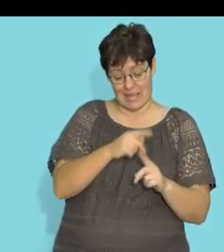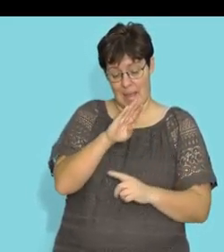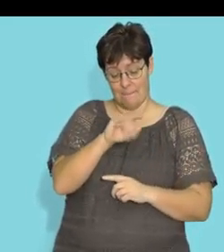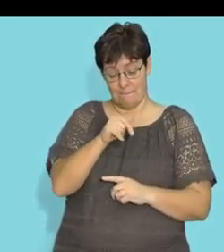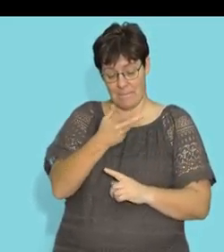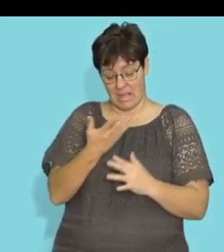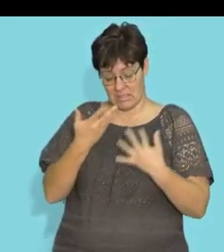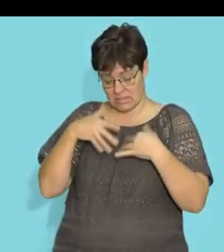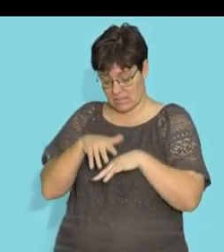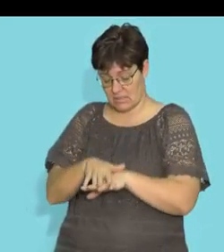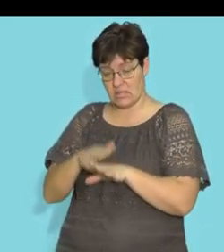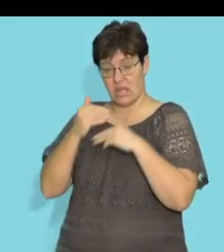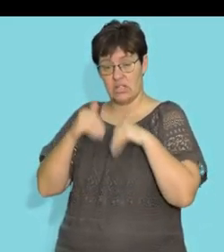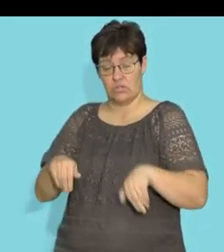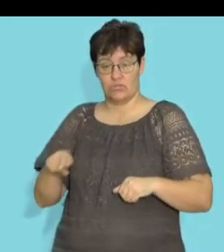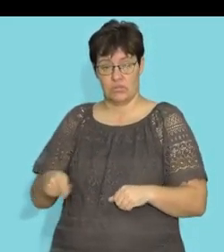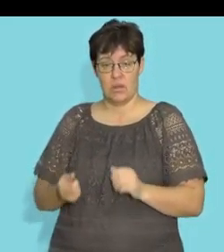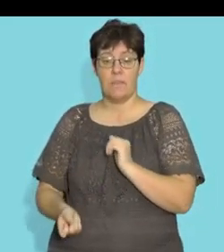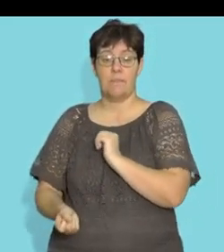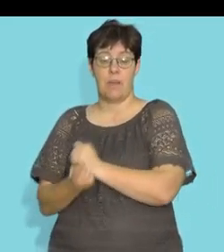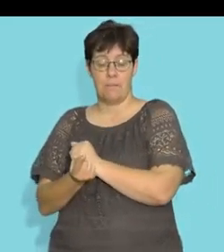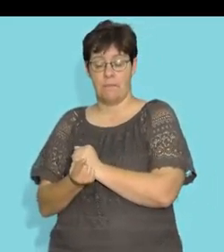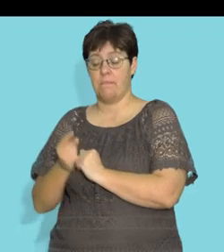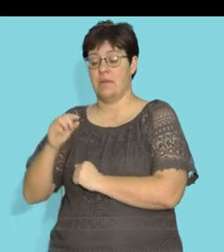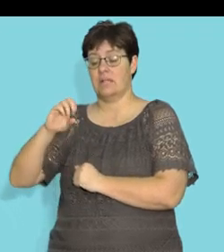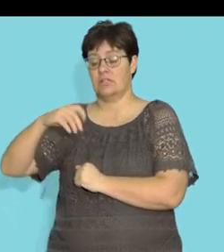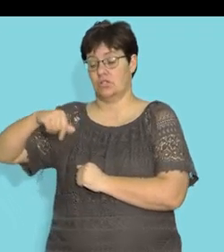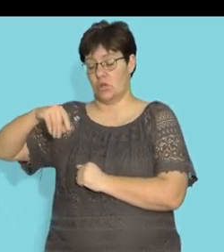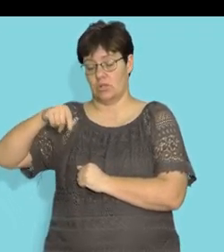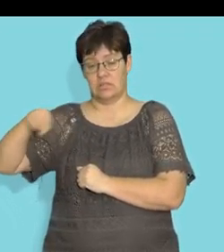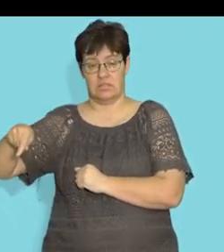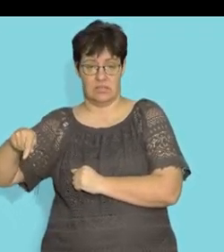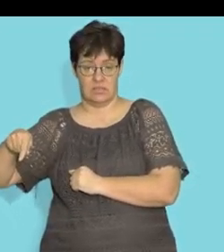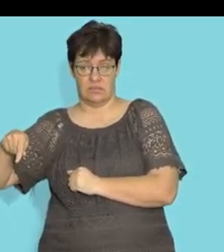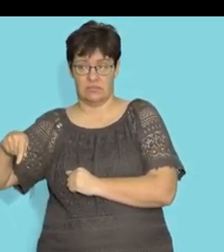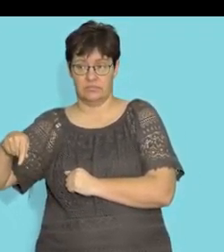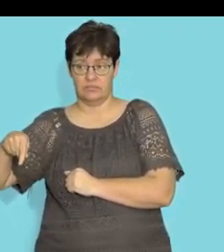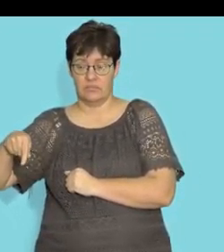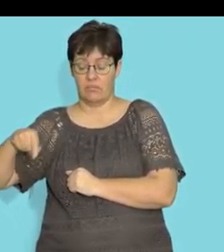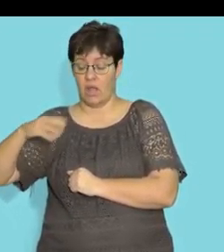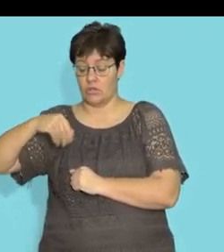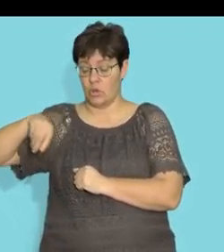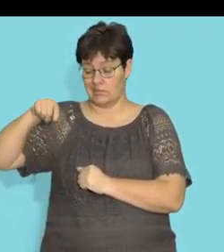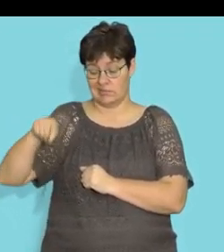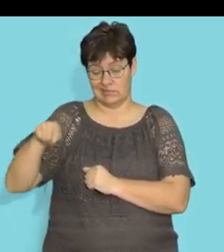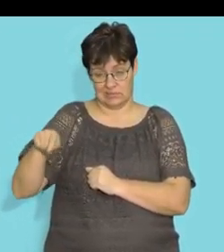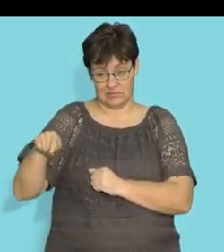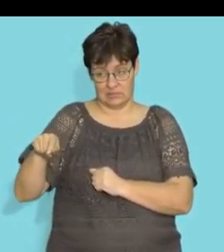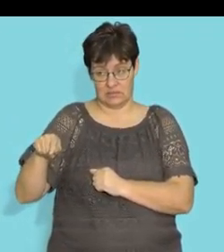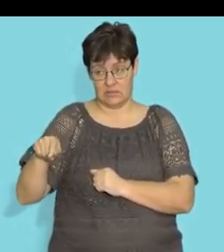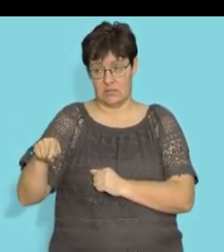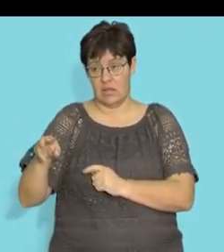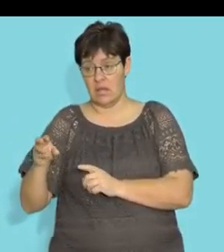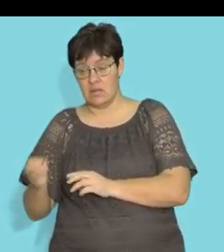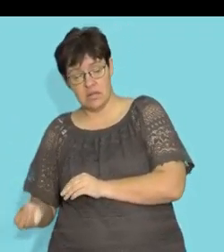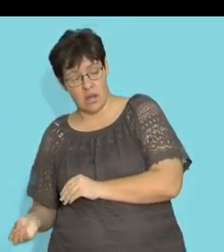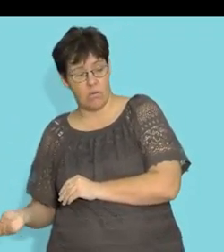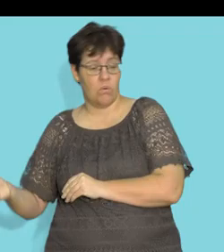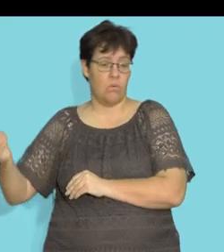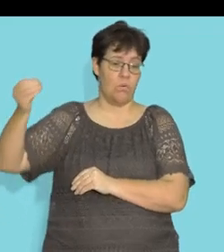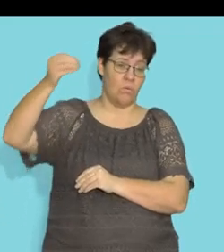pH of the solution. What you should remember is a salt is formed by having an